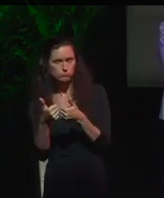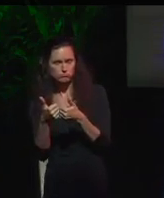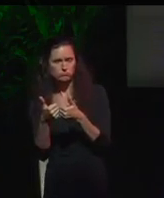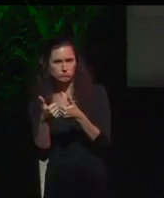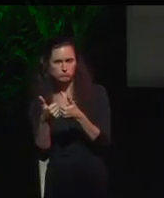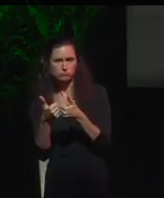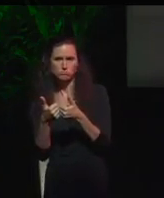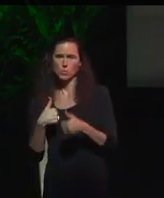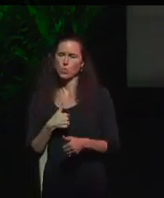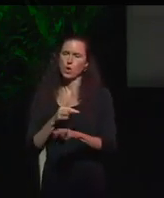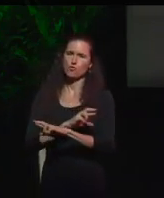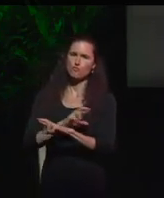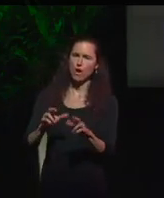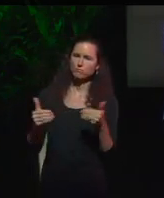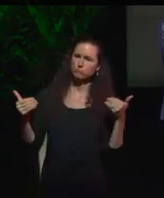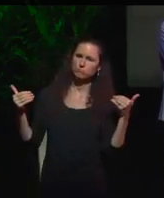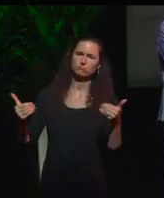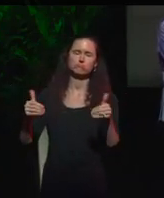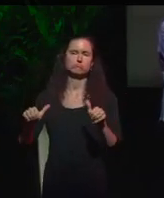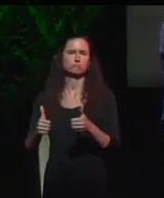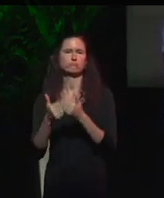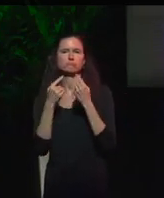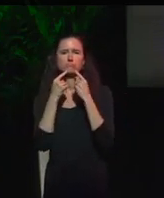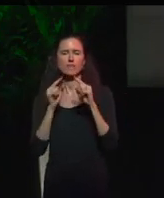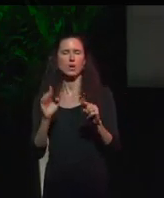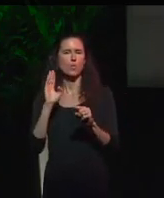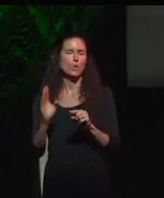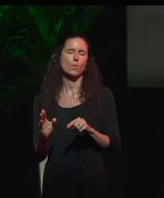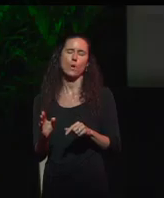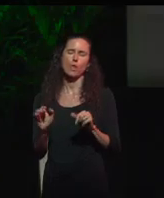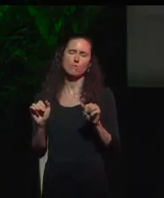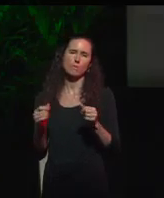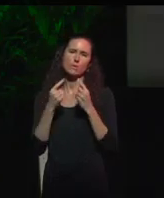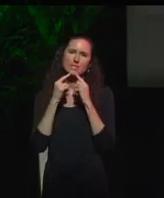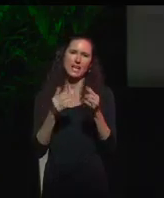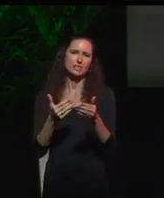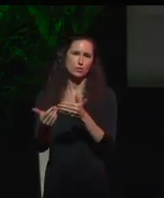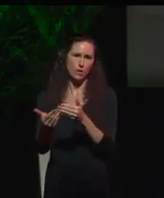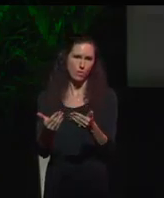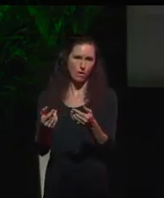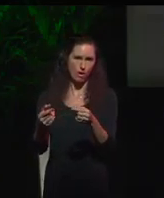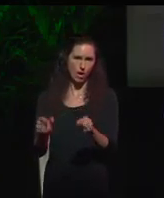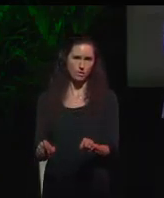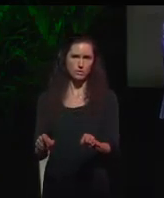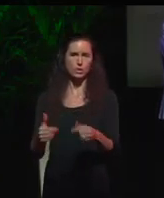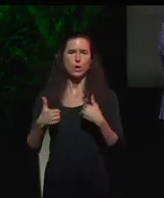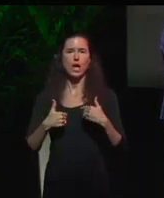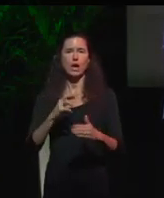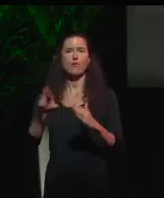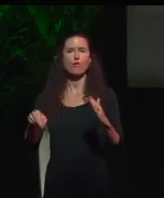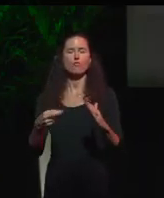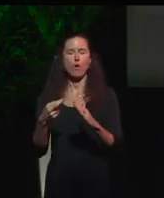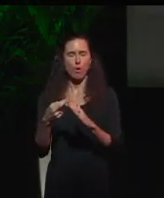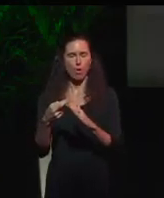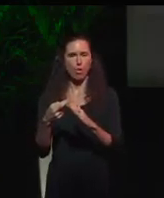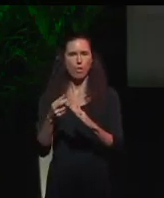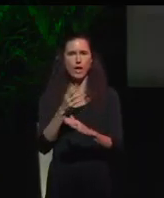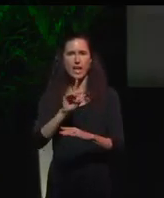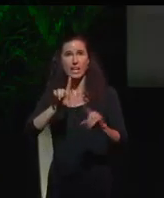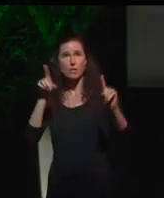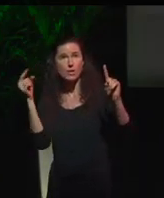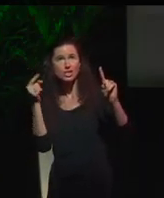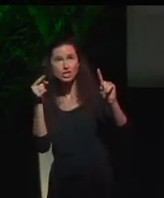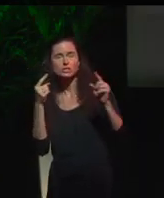we're up for the challenge. We'll continue to overcome any obstacles that come our way, because we have a role to fill and a mission to